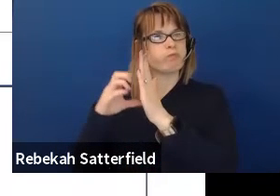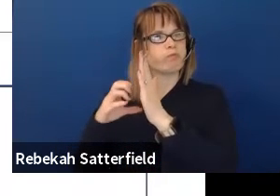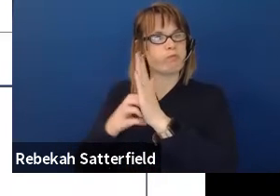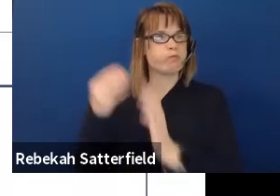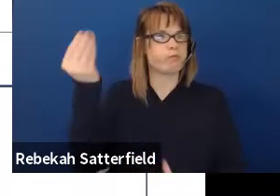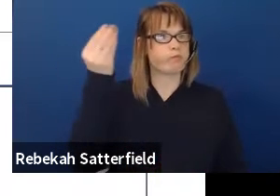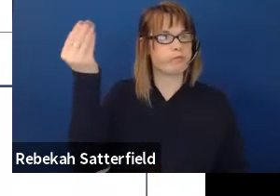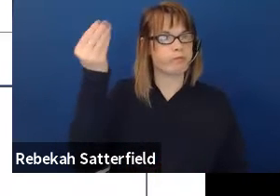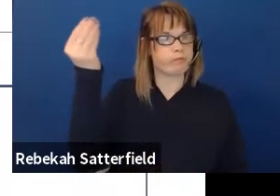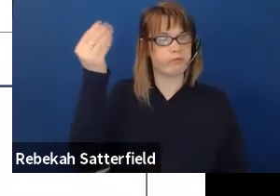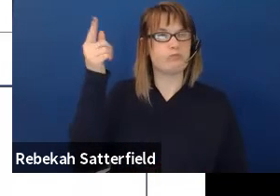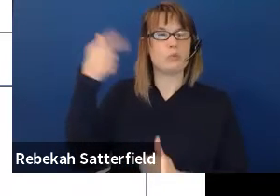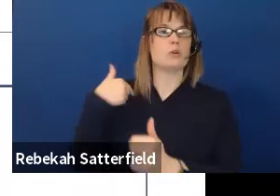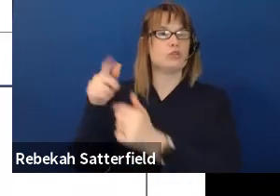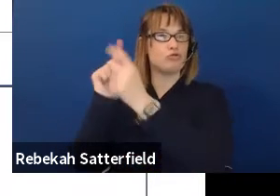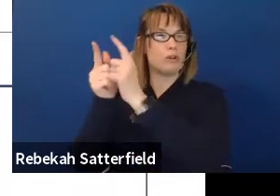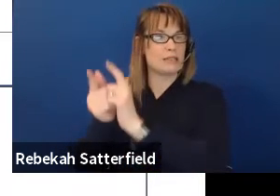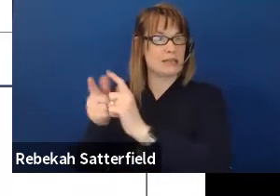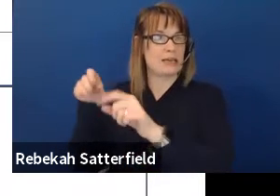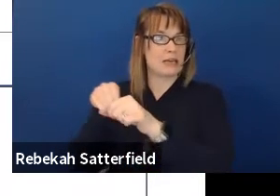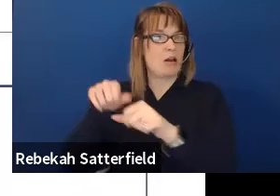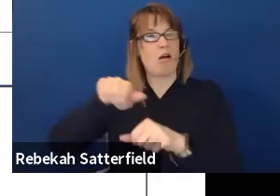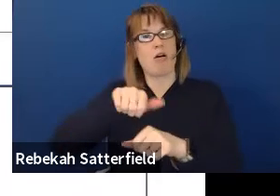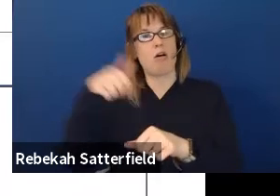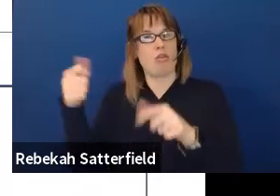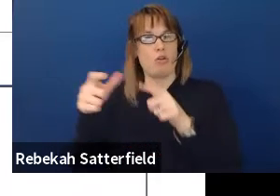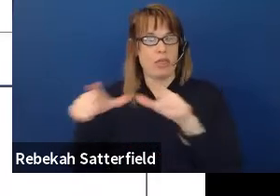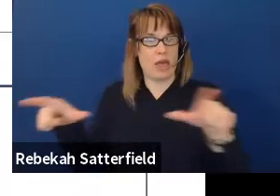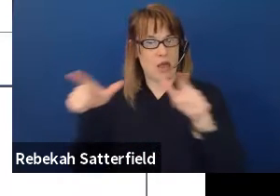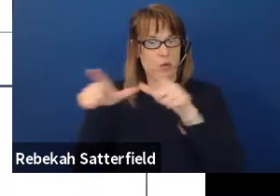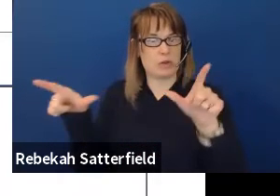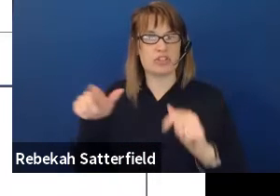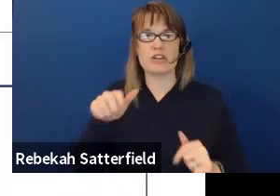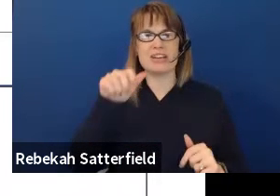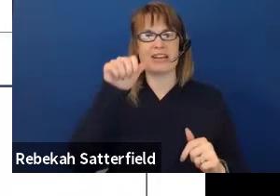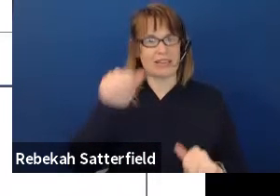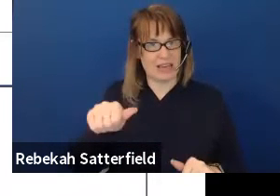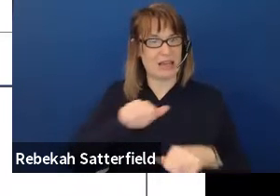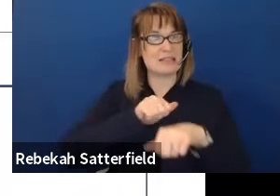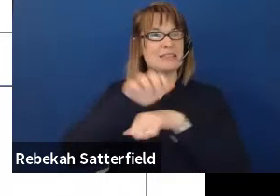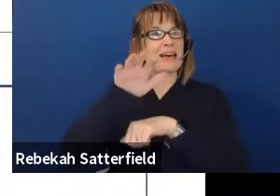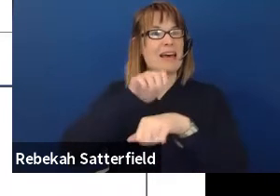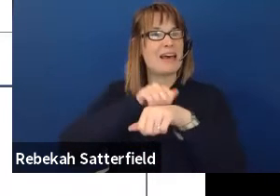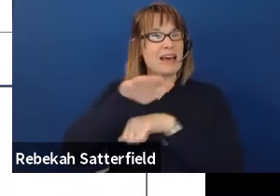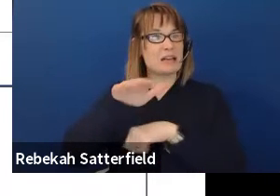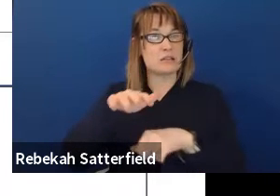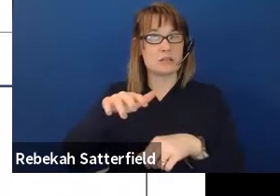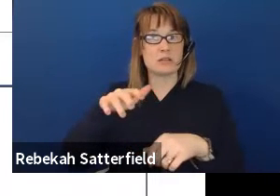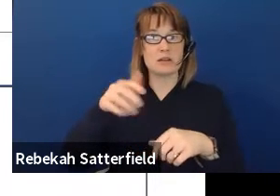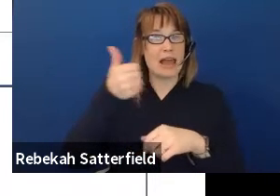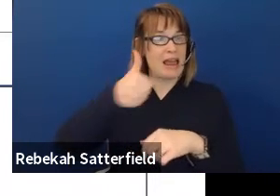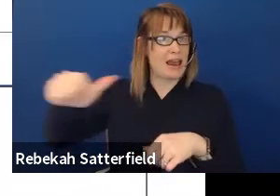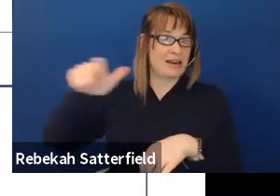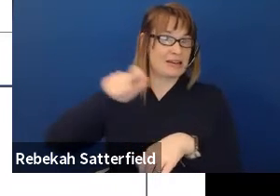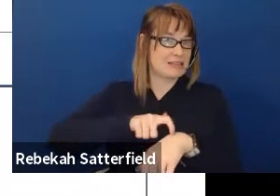already translated into another language besides English. And these can be saved to be sent via on demand. So if